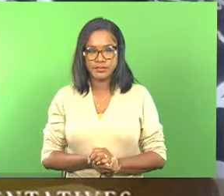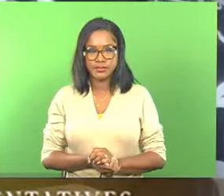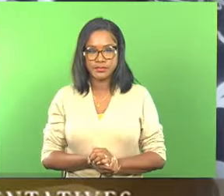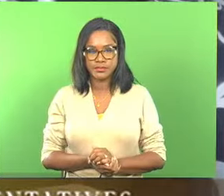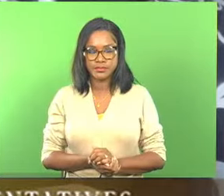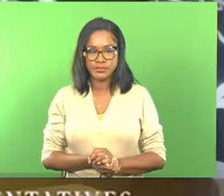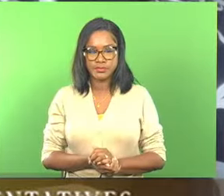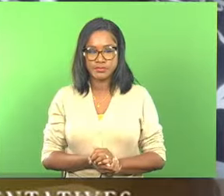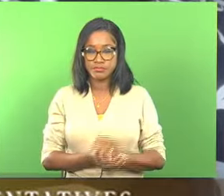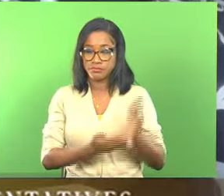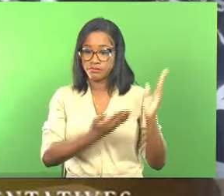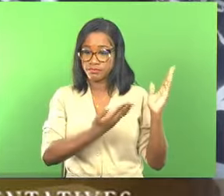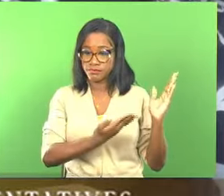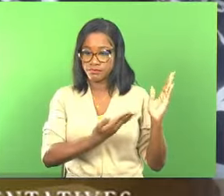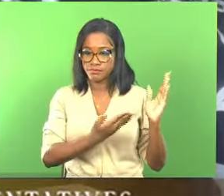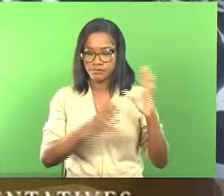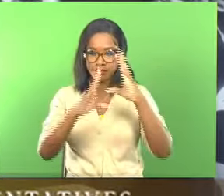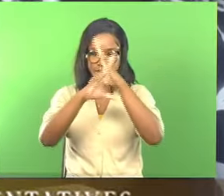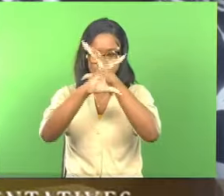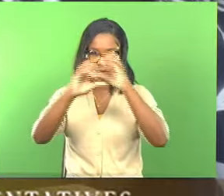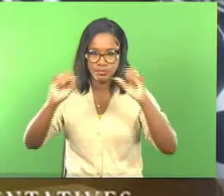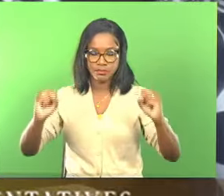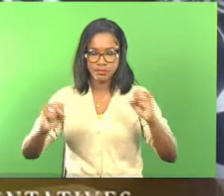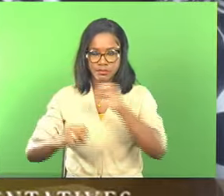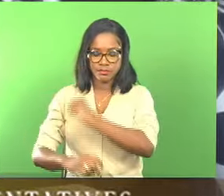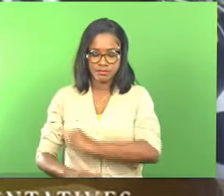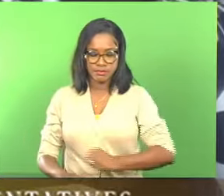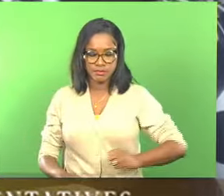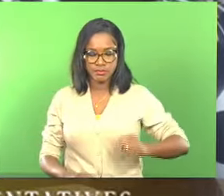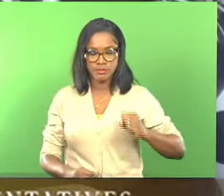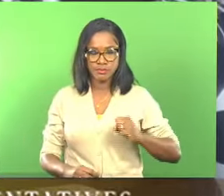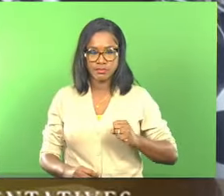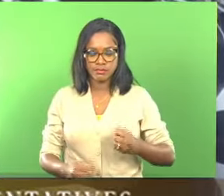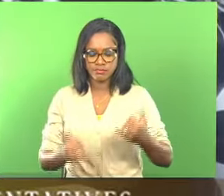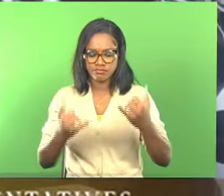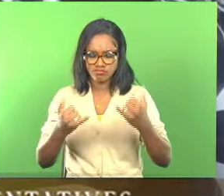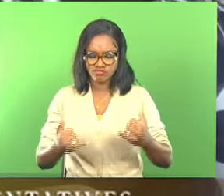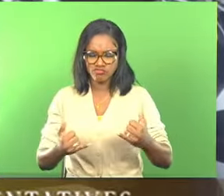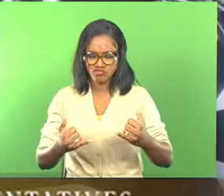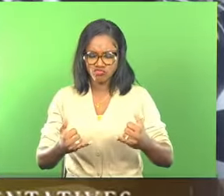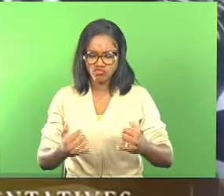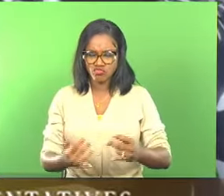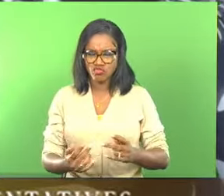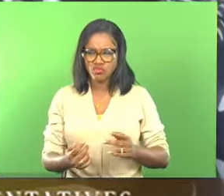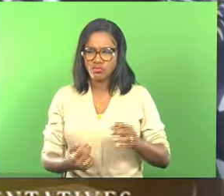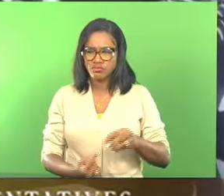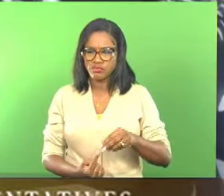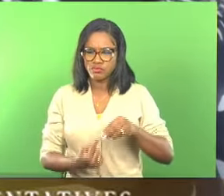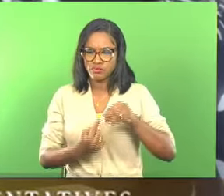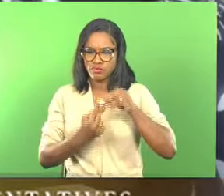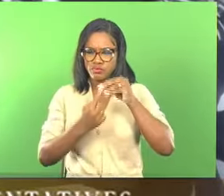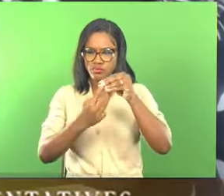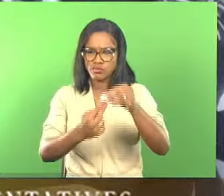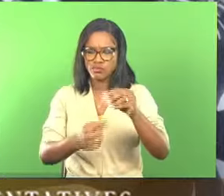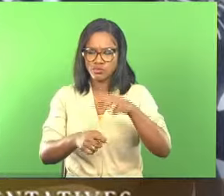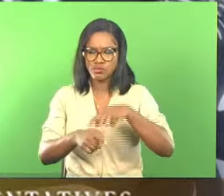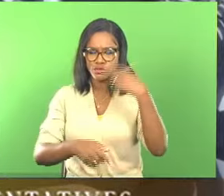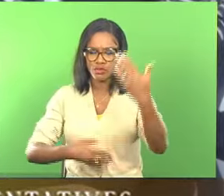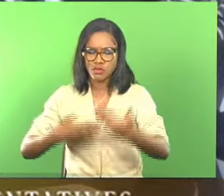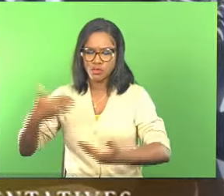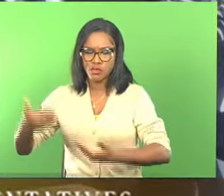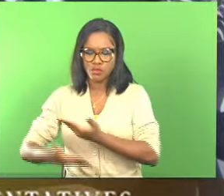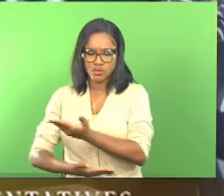As President of the Senate, it is a distinct privilege to welcome